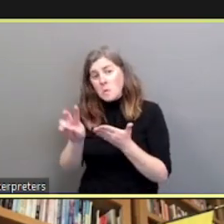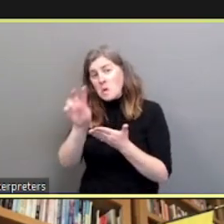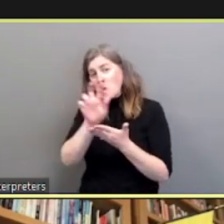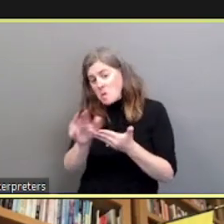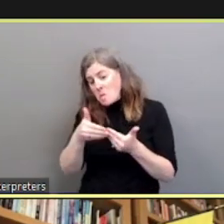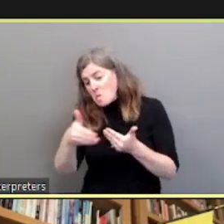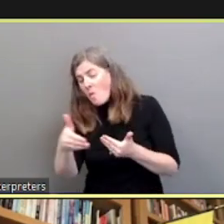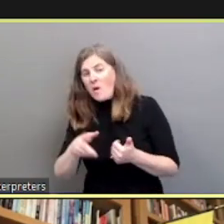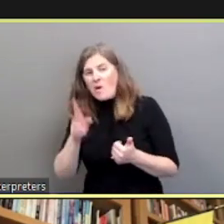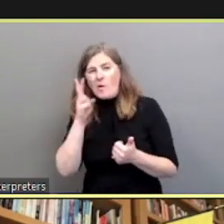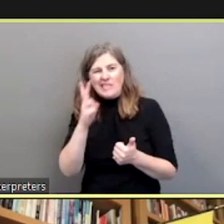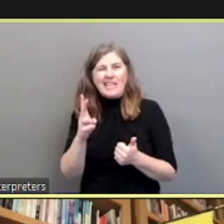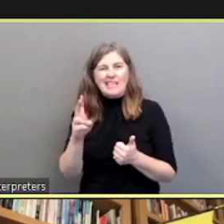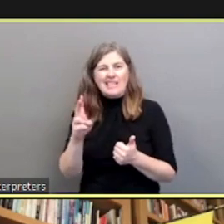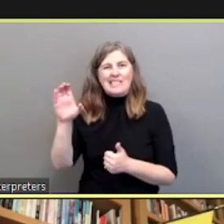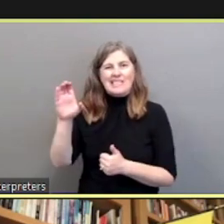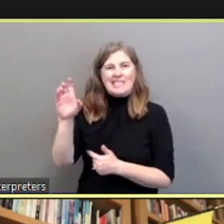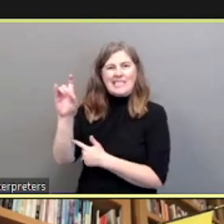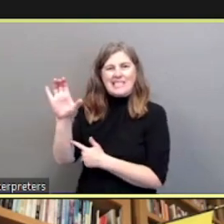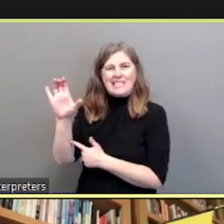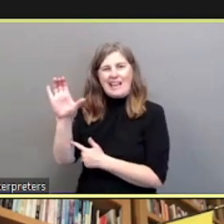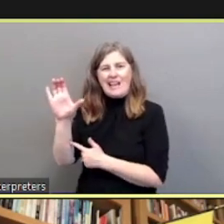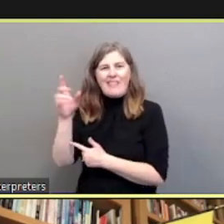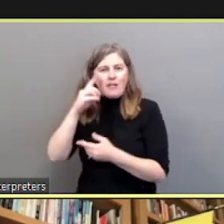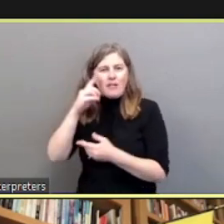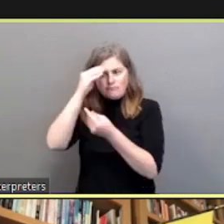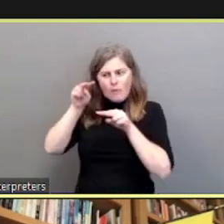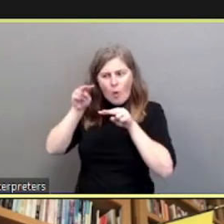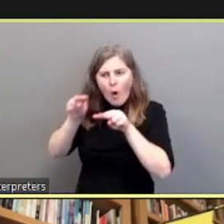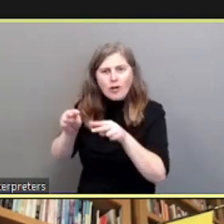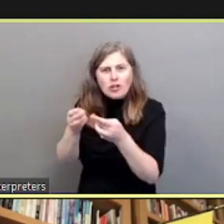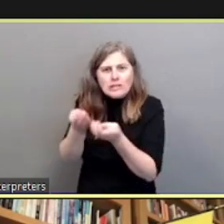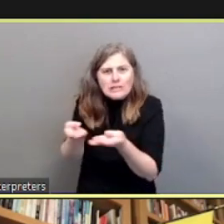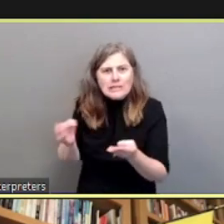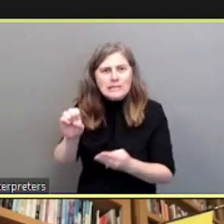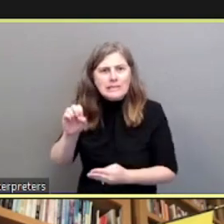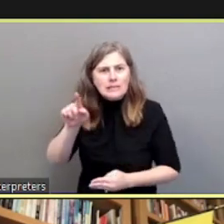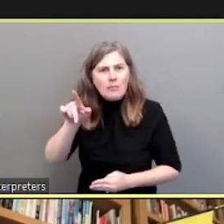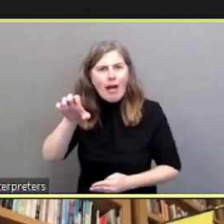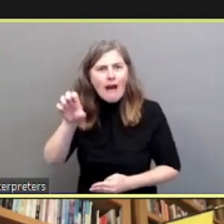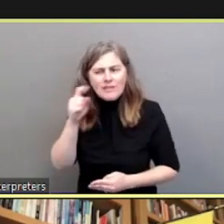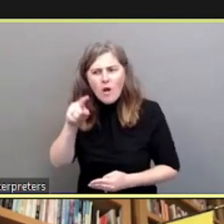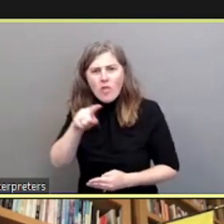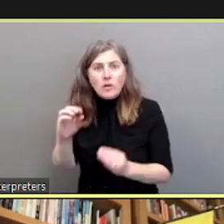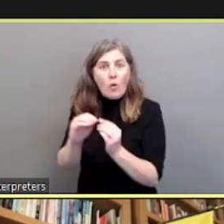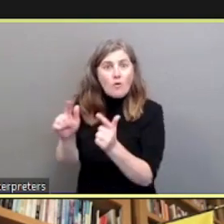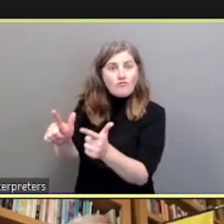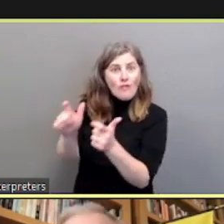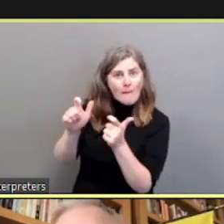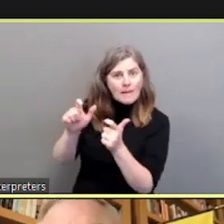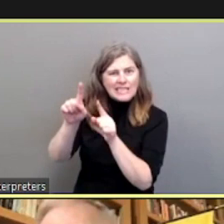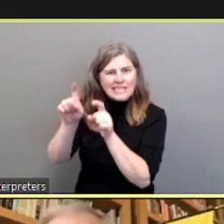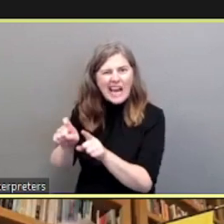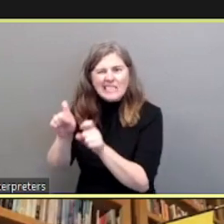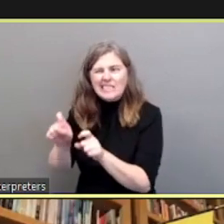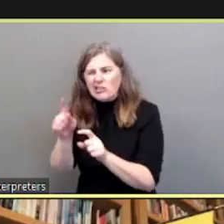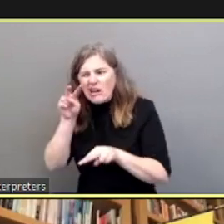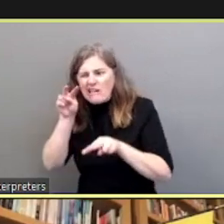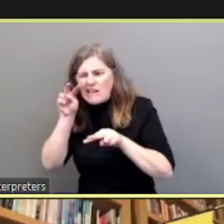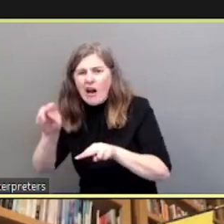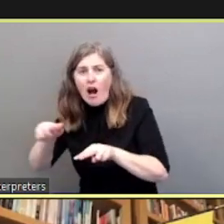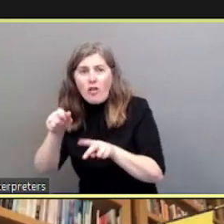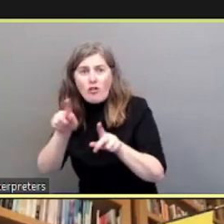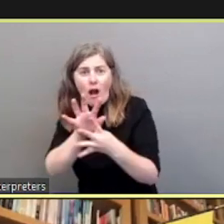will see CDC reports they're closely monitoring the supply chain for these more rapid test options. And I think we'll see